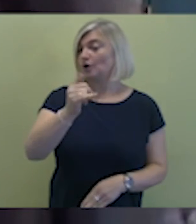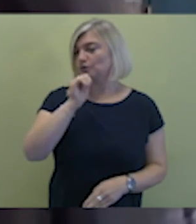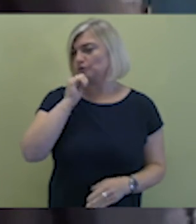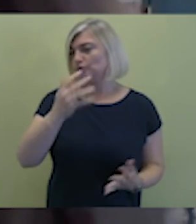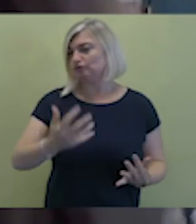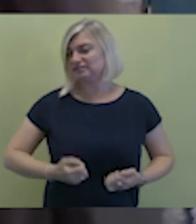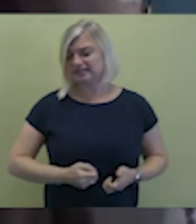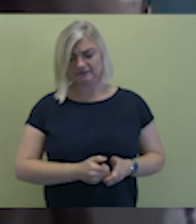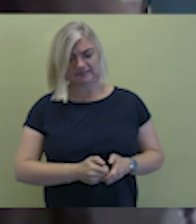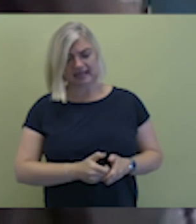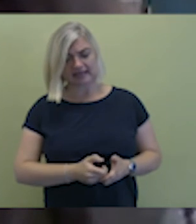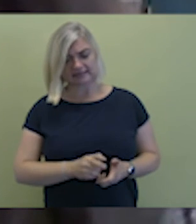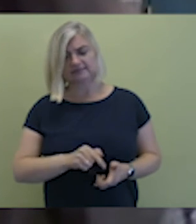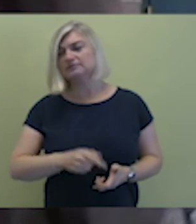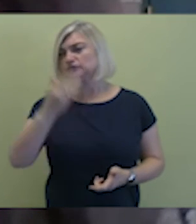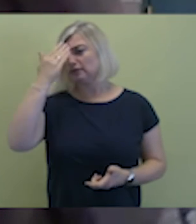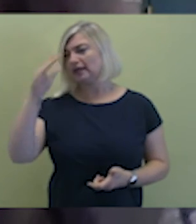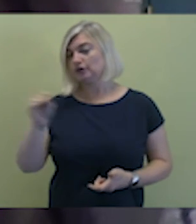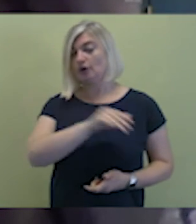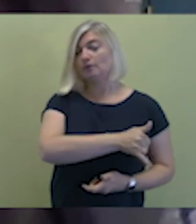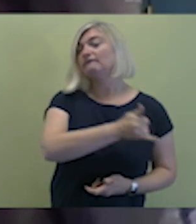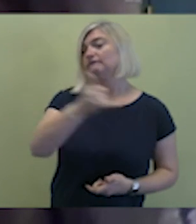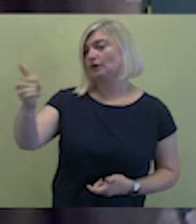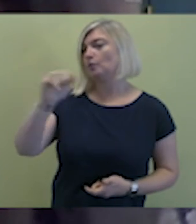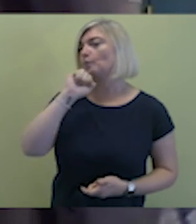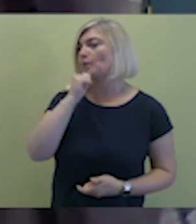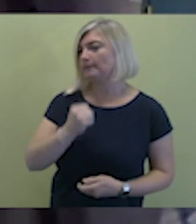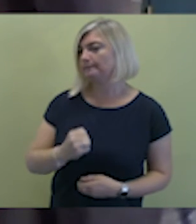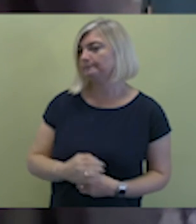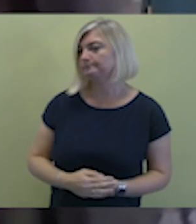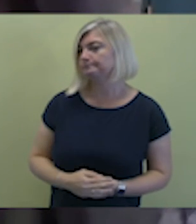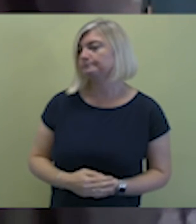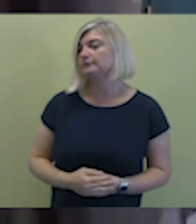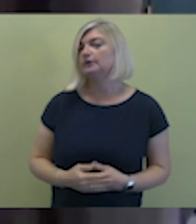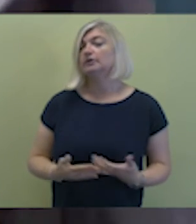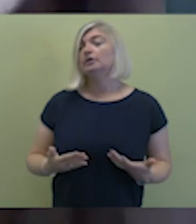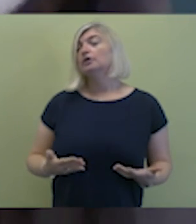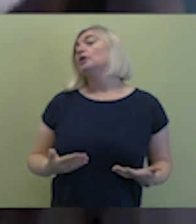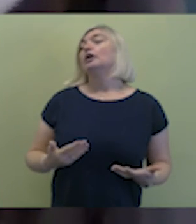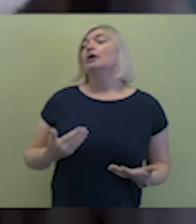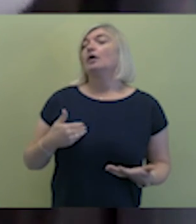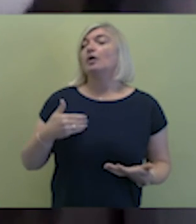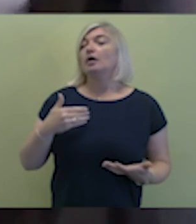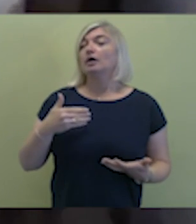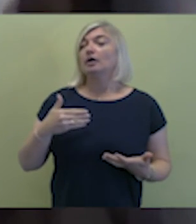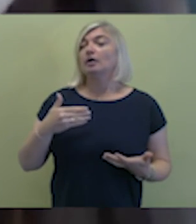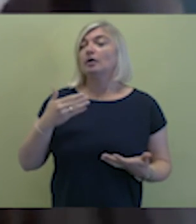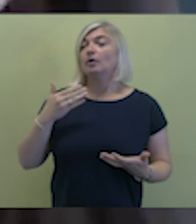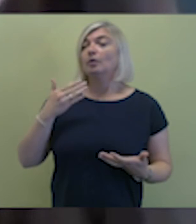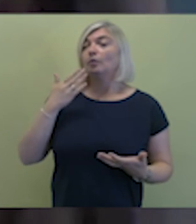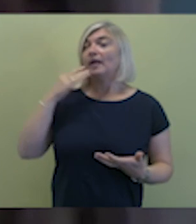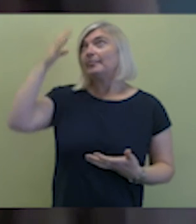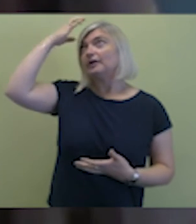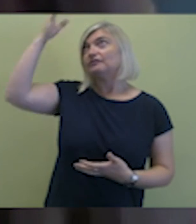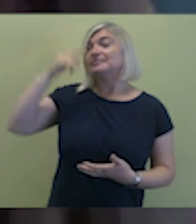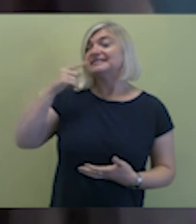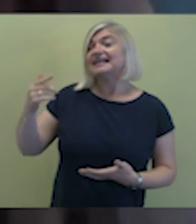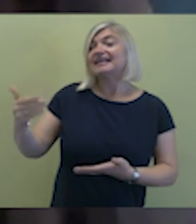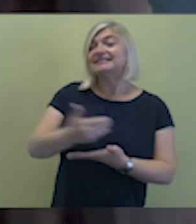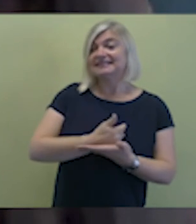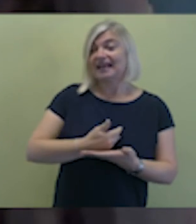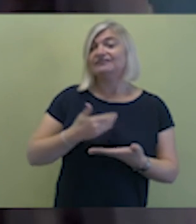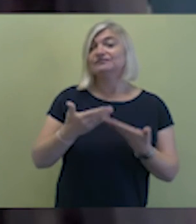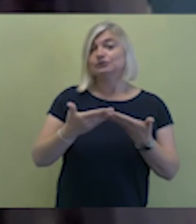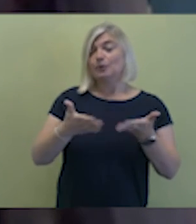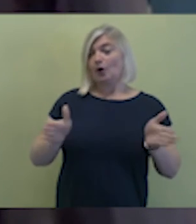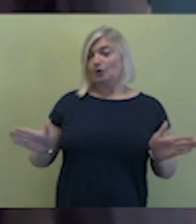a text message shortly before the call just to let you know that we are ringing you. And then as soon as it's safe to do so, you'll be